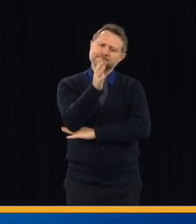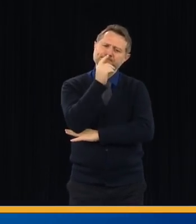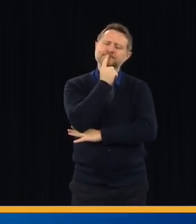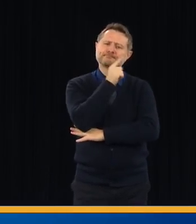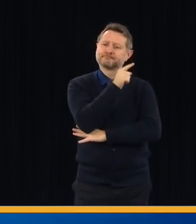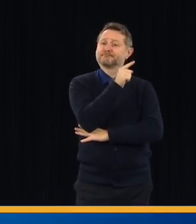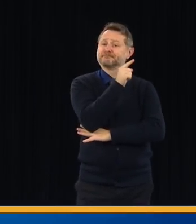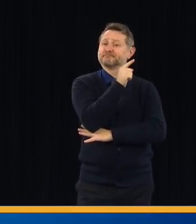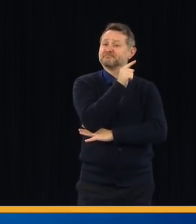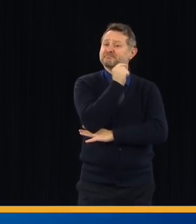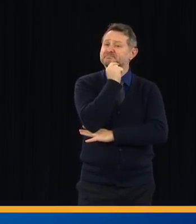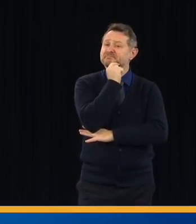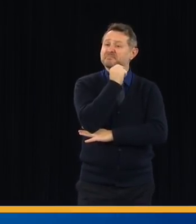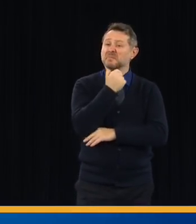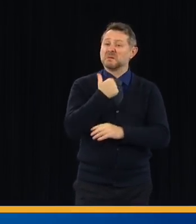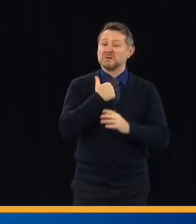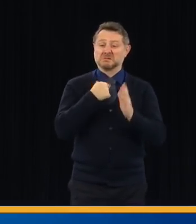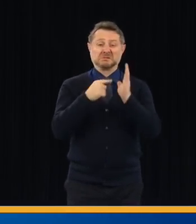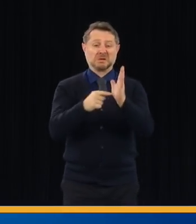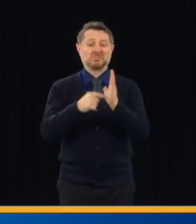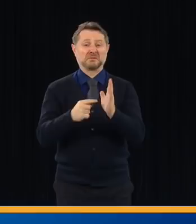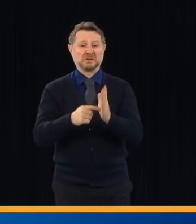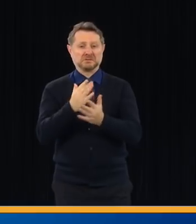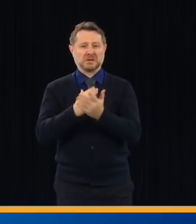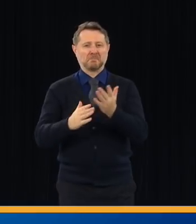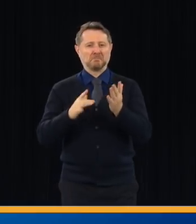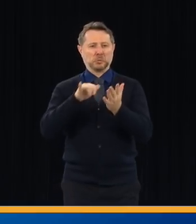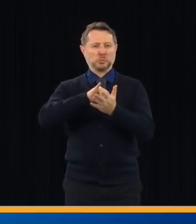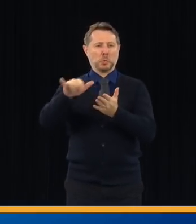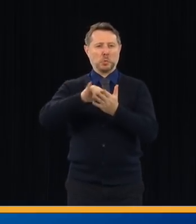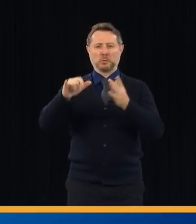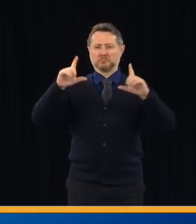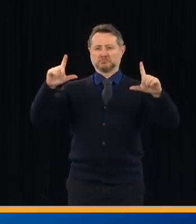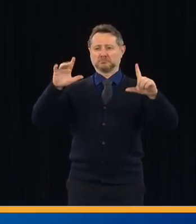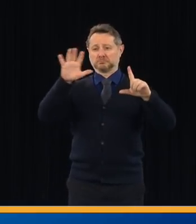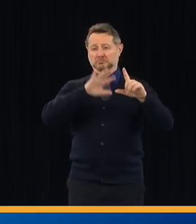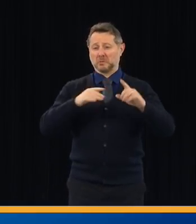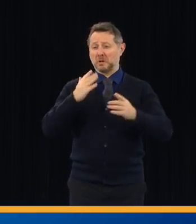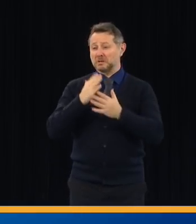New York and what it means for Oregon. First, it was a kind gesture.